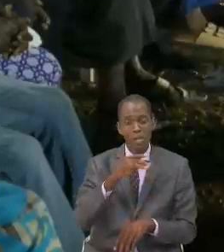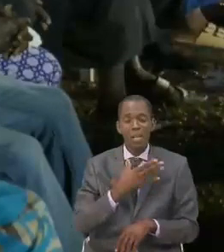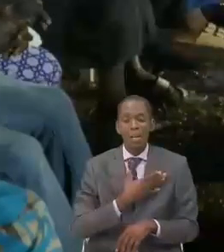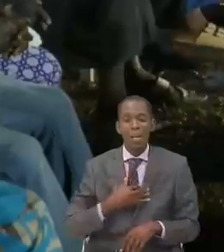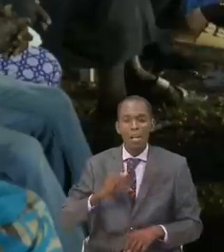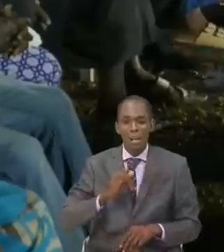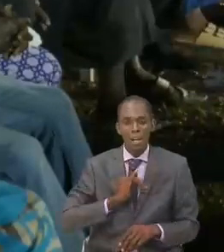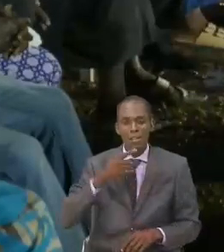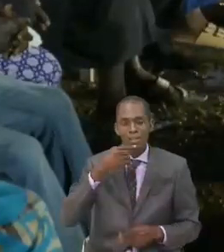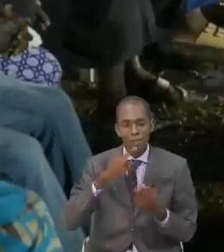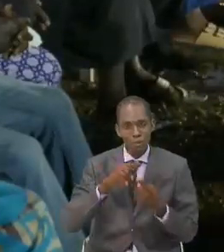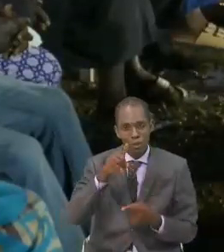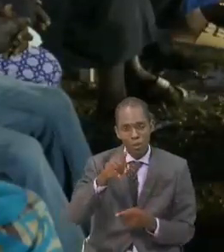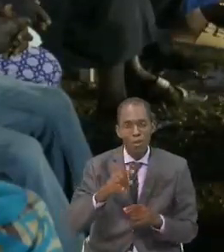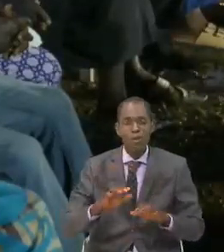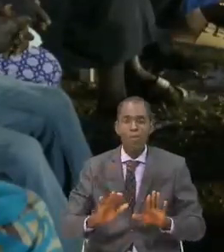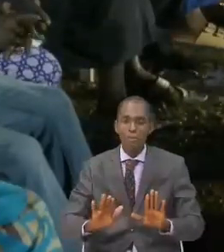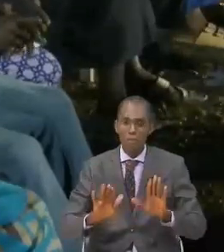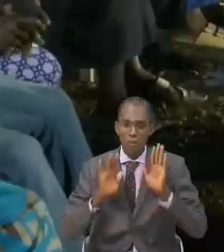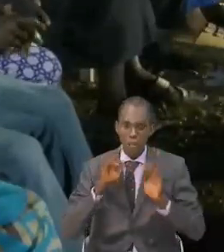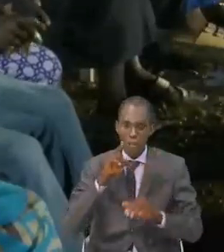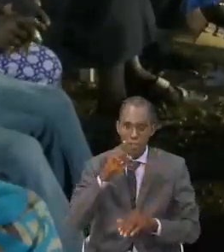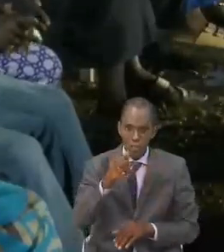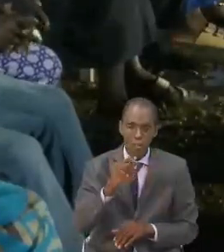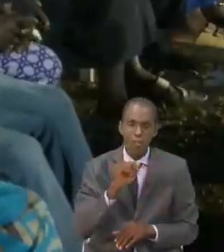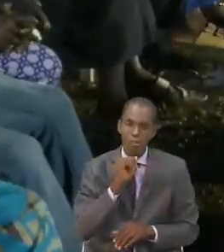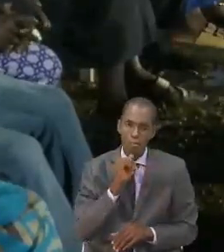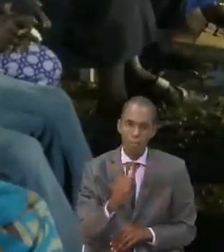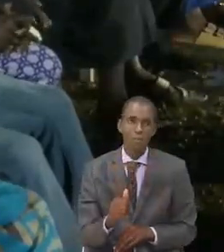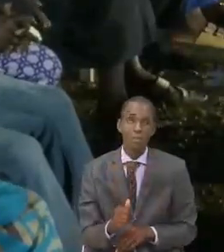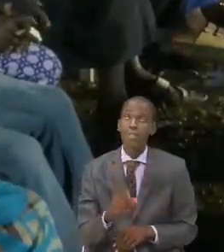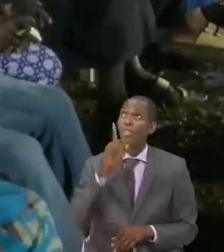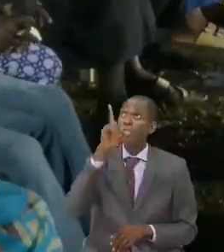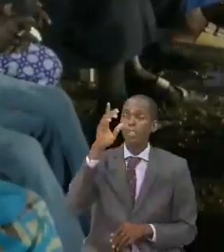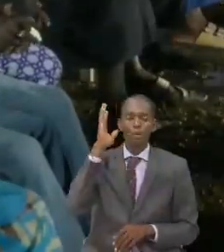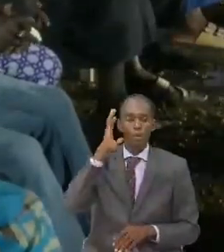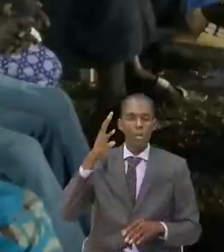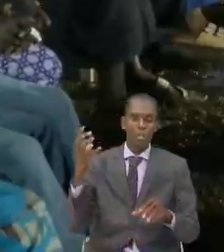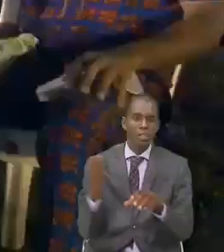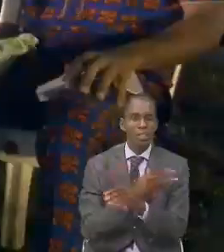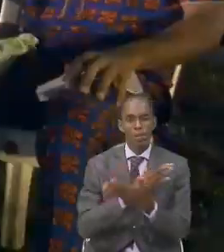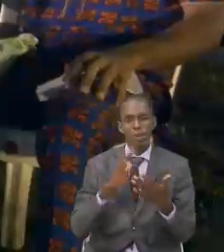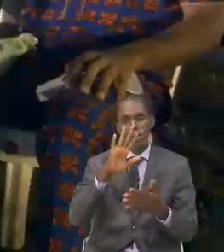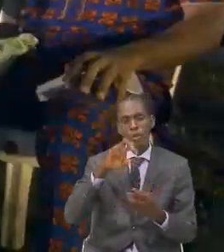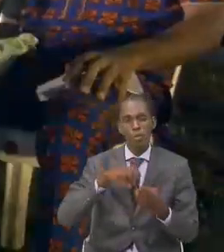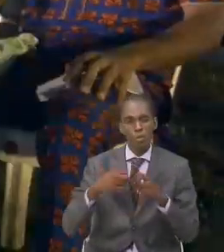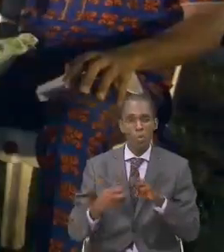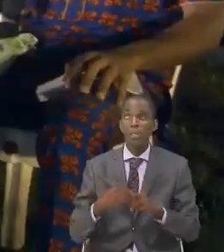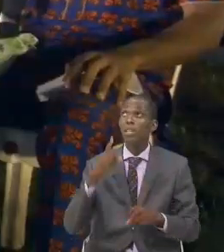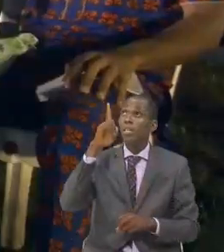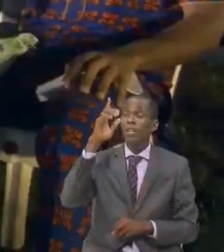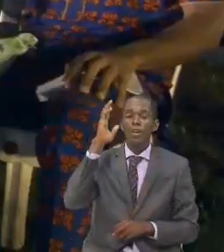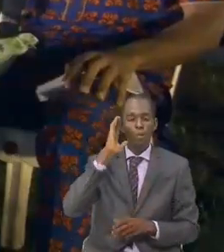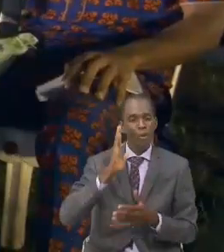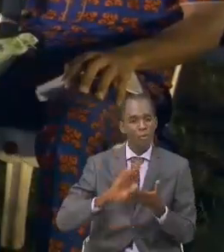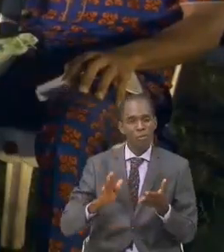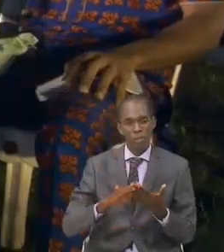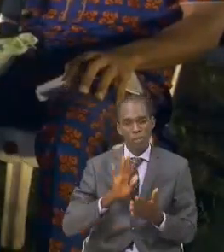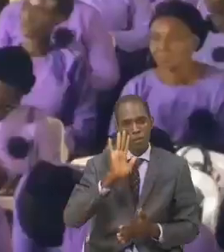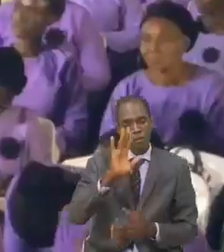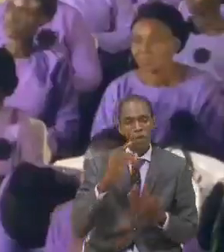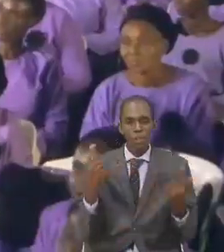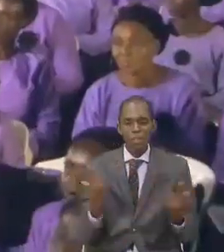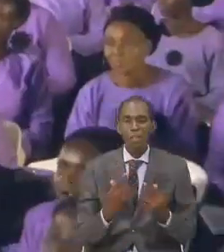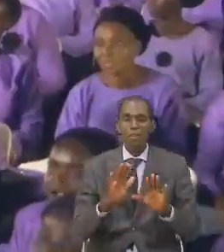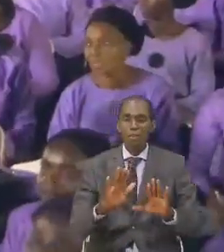I said I'm looking at you. And I say tonight, fear thou not. It will rule your